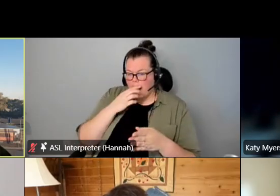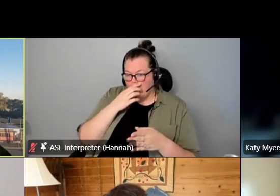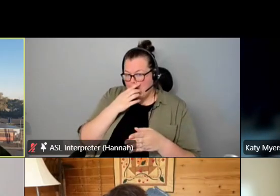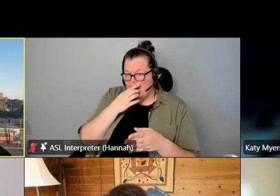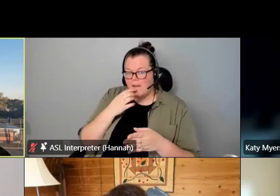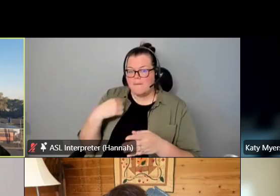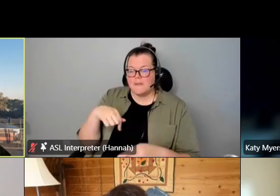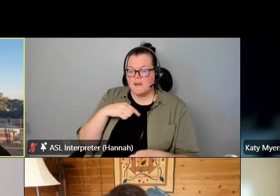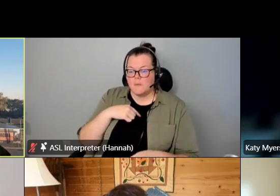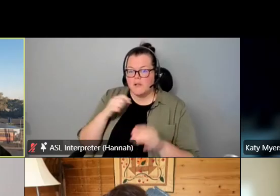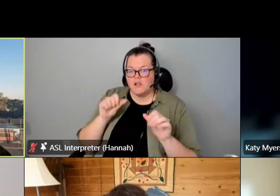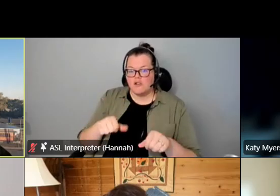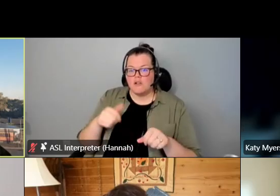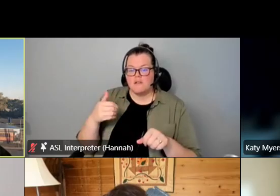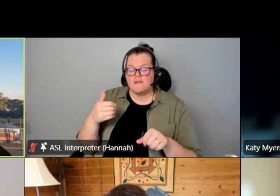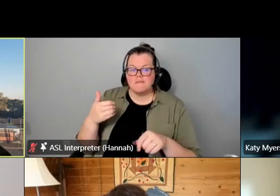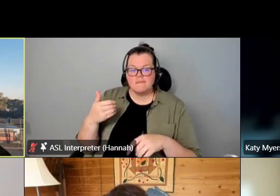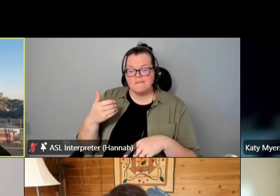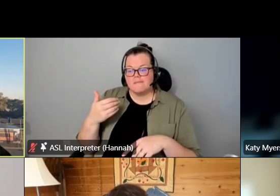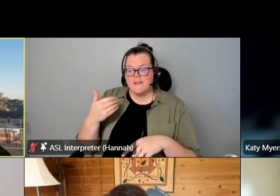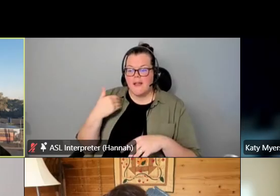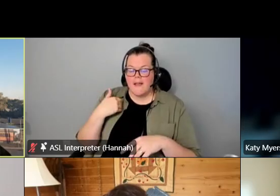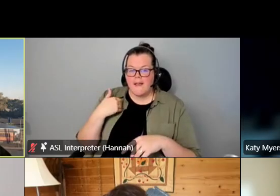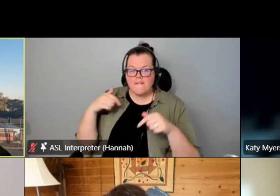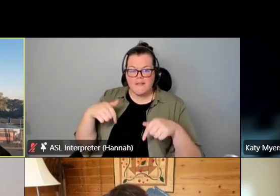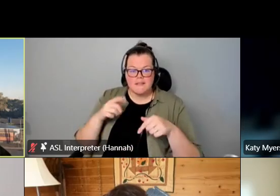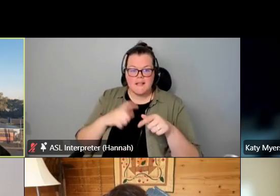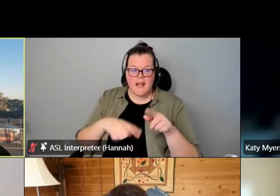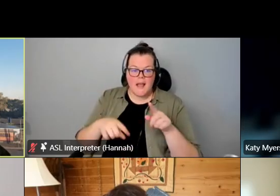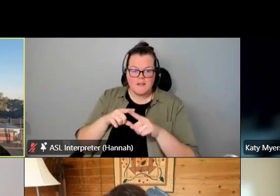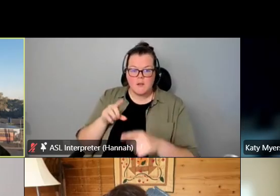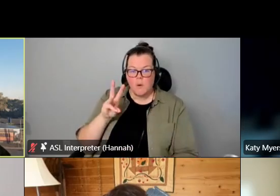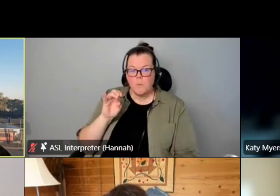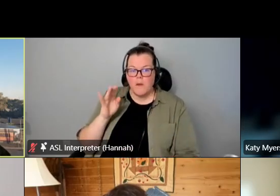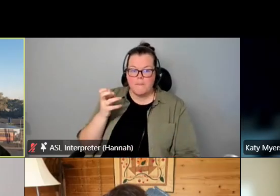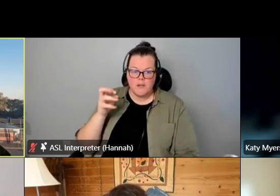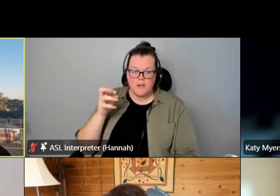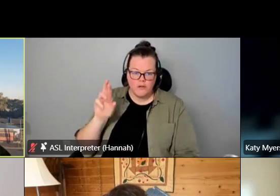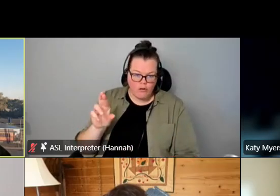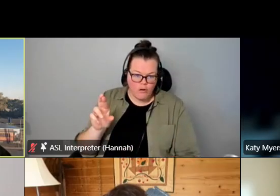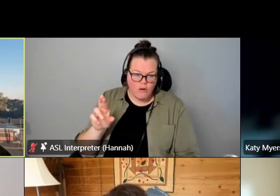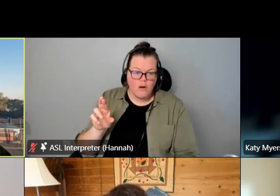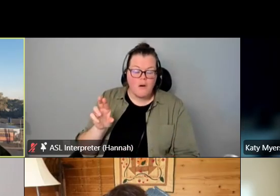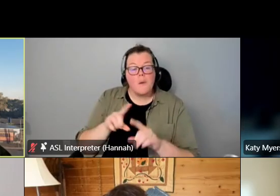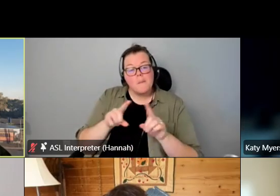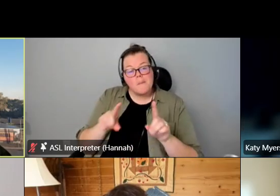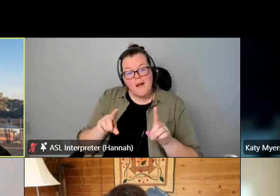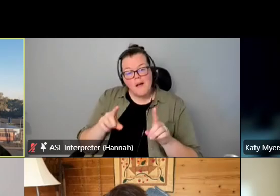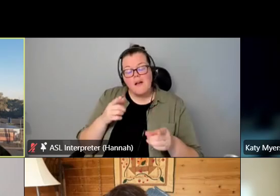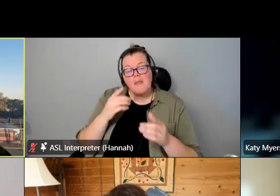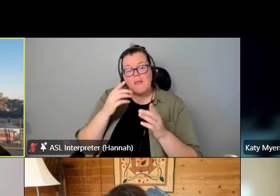could conduct this as a webinar, but for the participants to be able to see